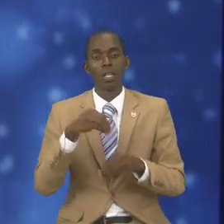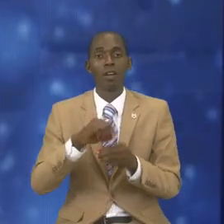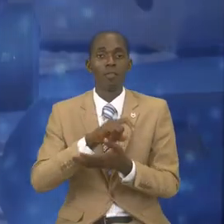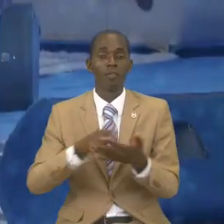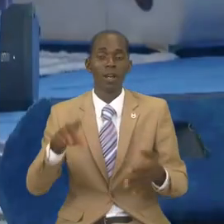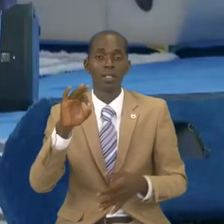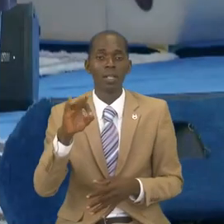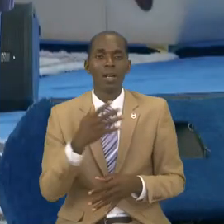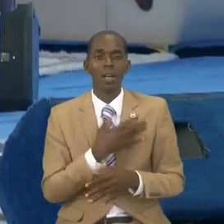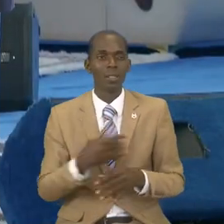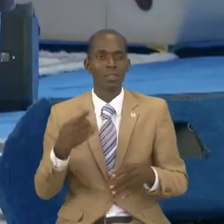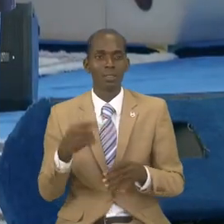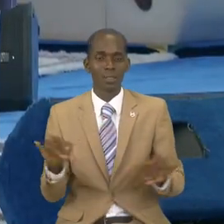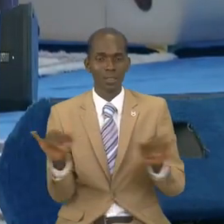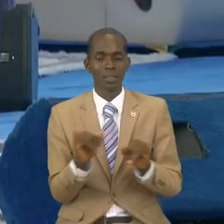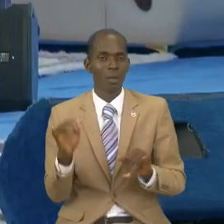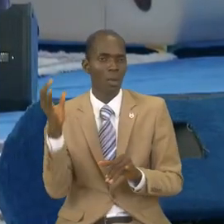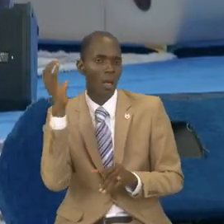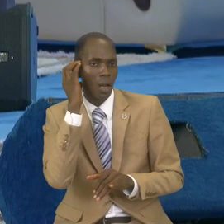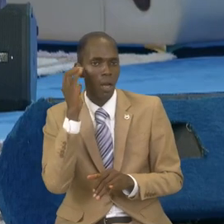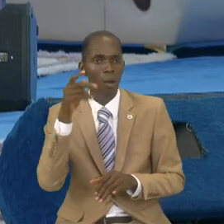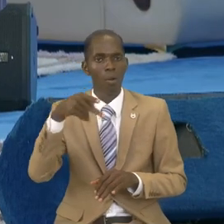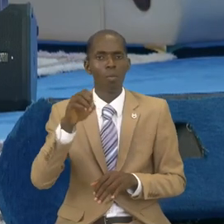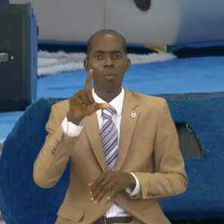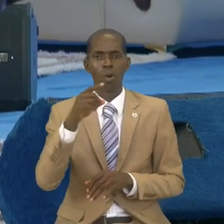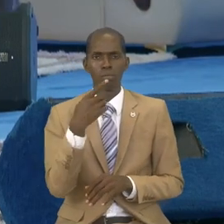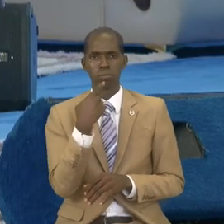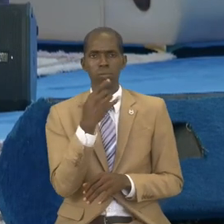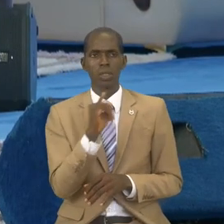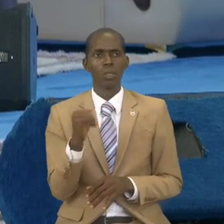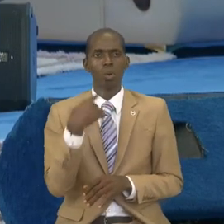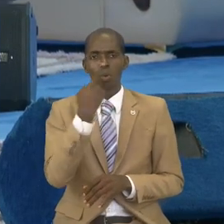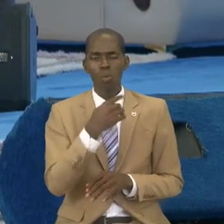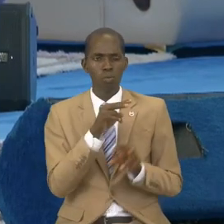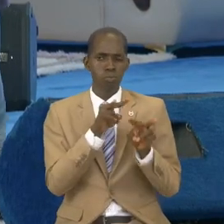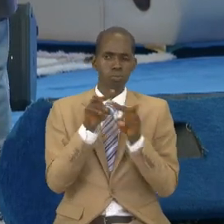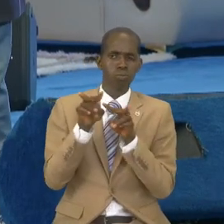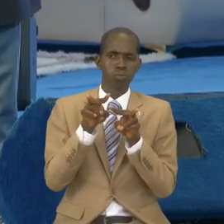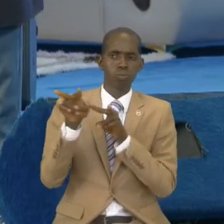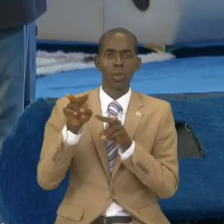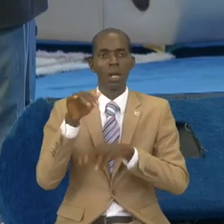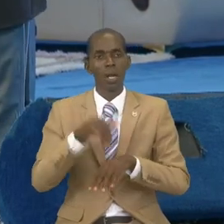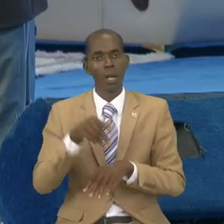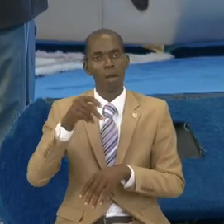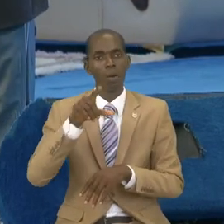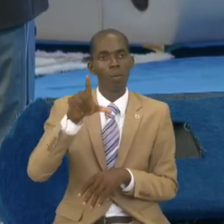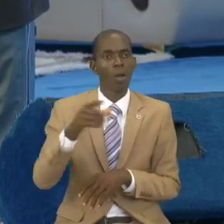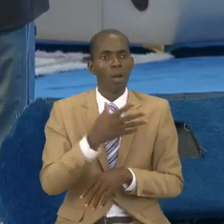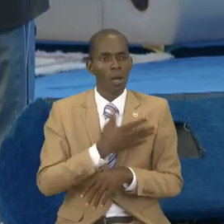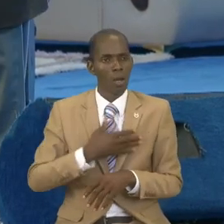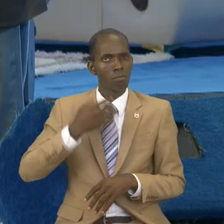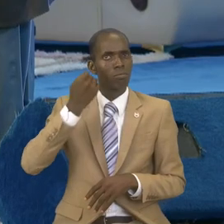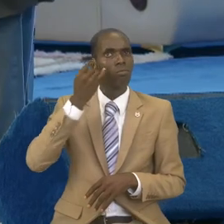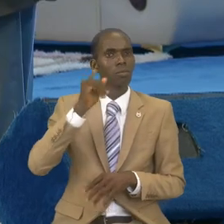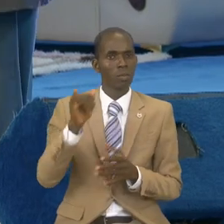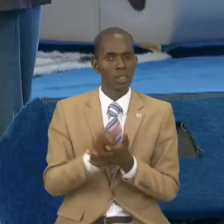verse 9, the same heard Paul speak, who steadfastly beholding him and perceiving that he had faith to